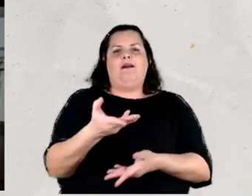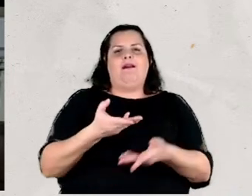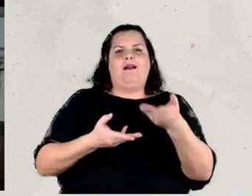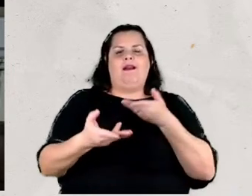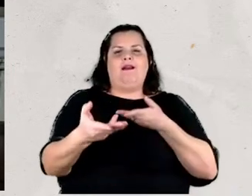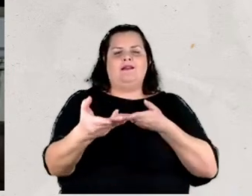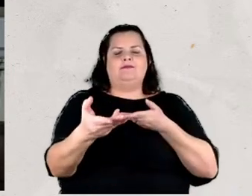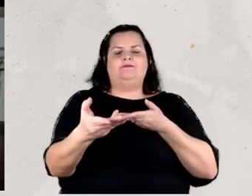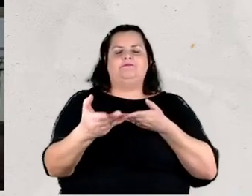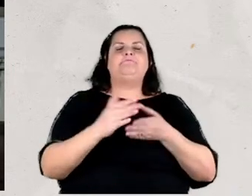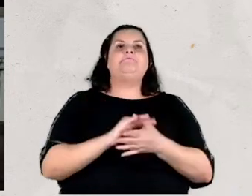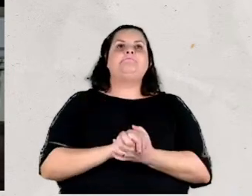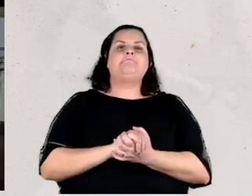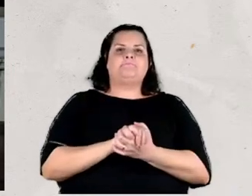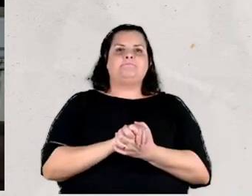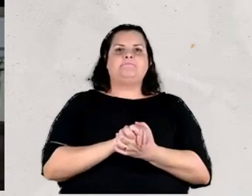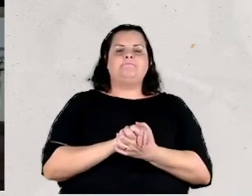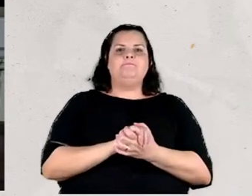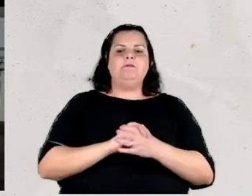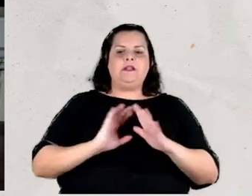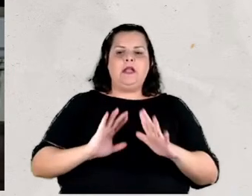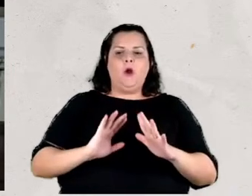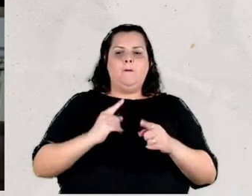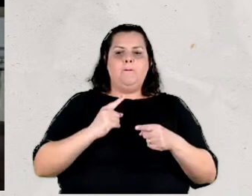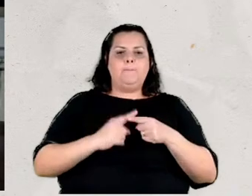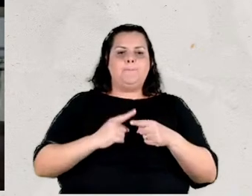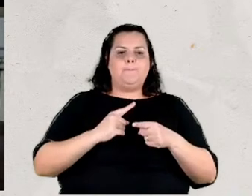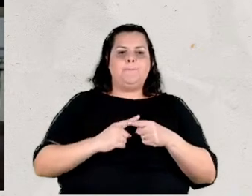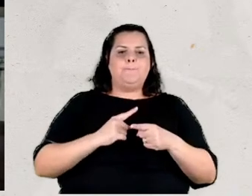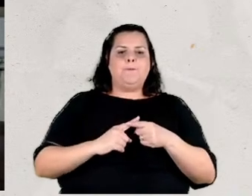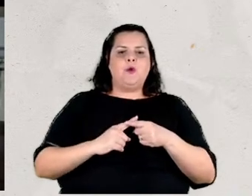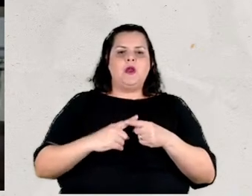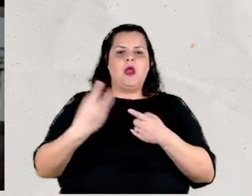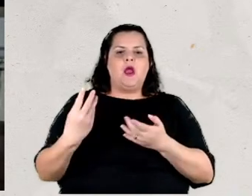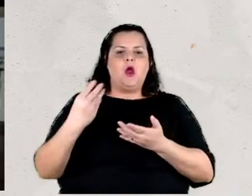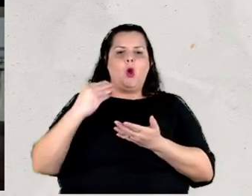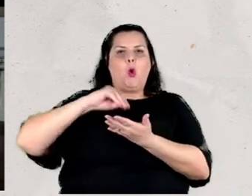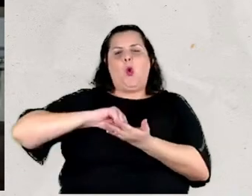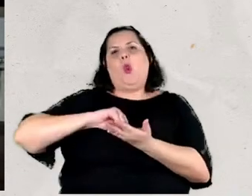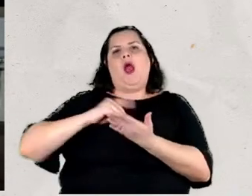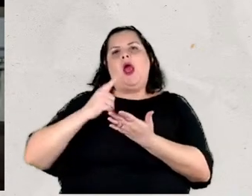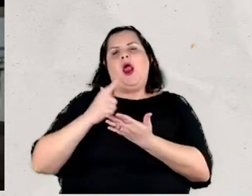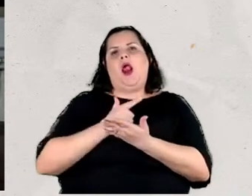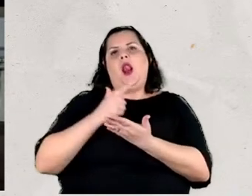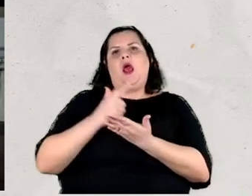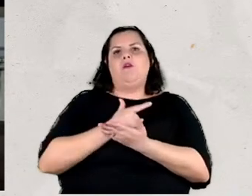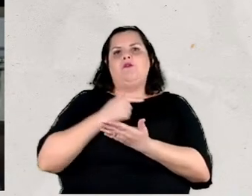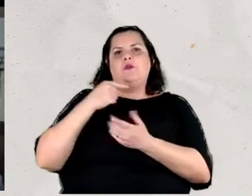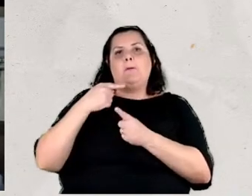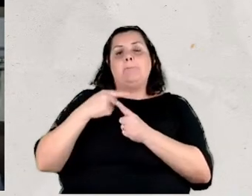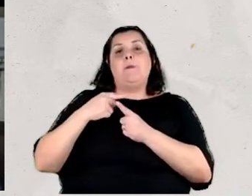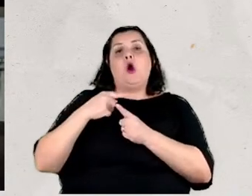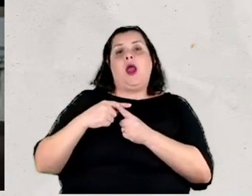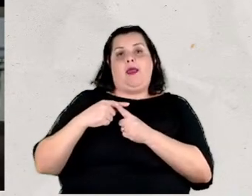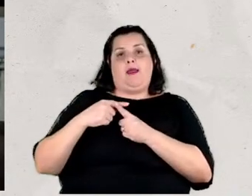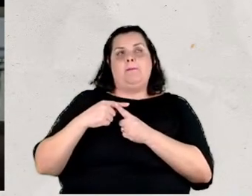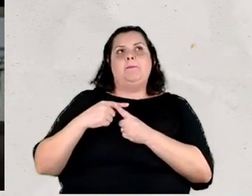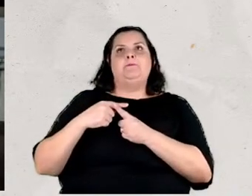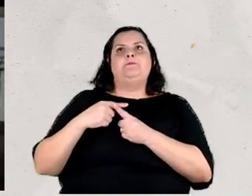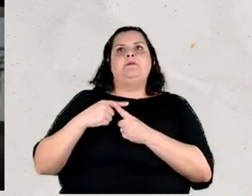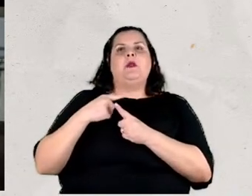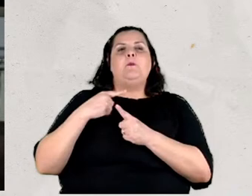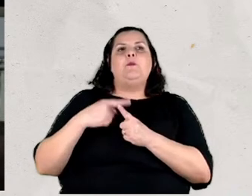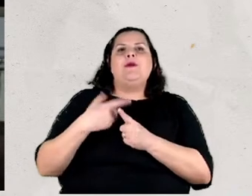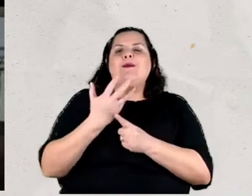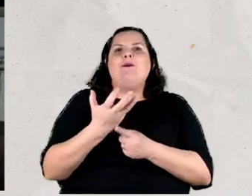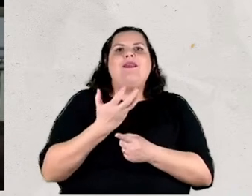a respectful disagreement. We're never going to agree, Palestinians and Israelis. We're never going to agree about who's